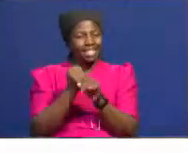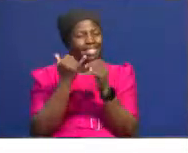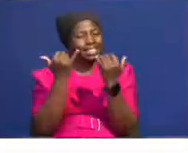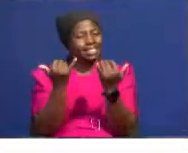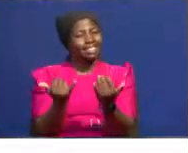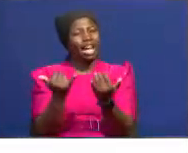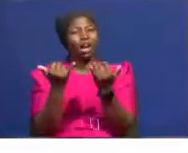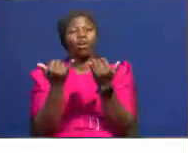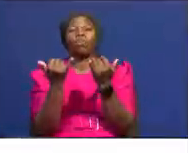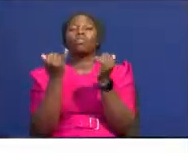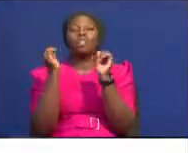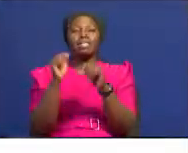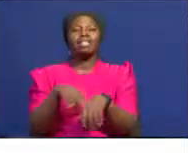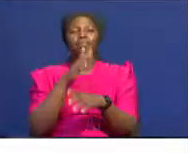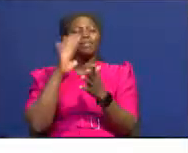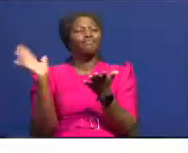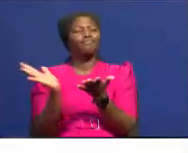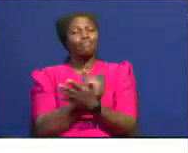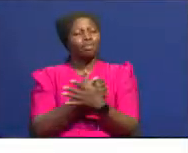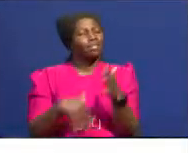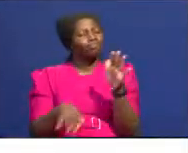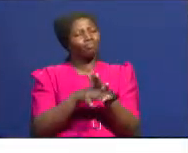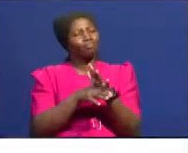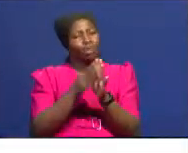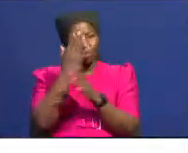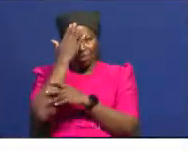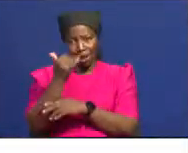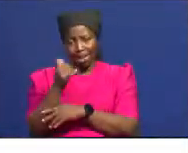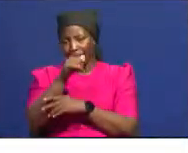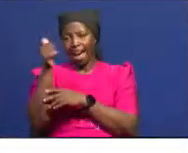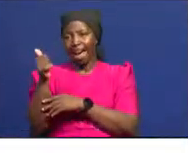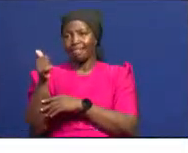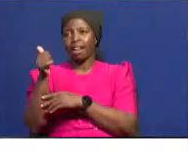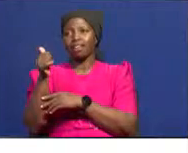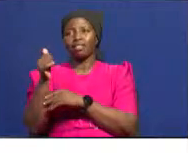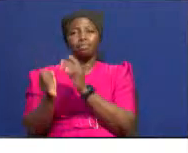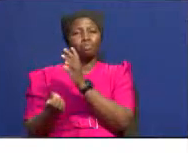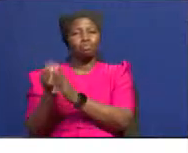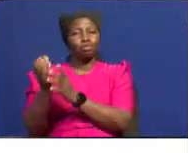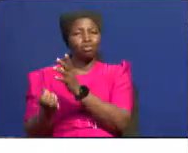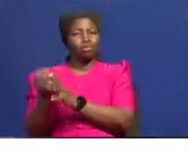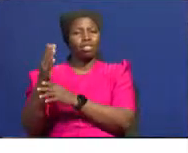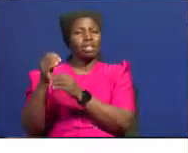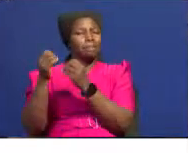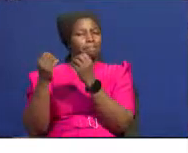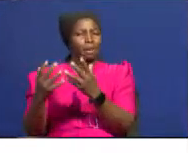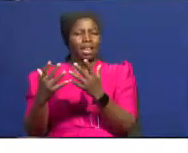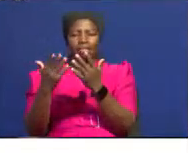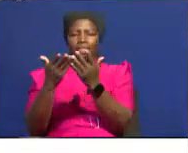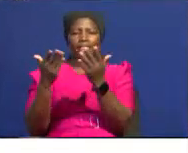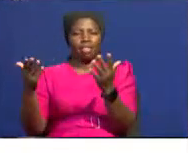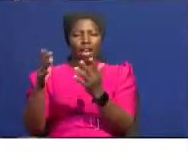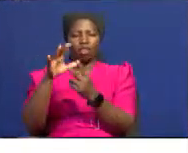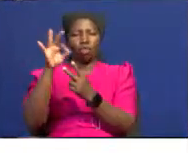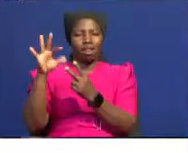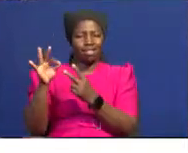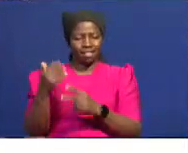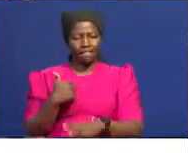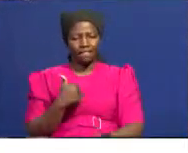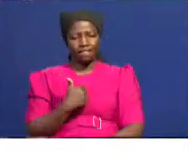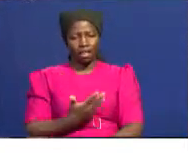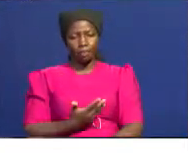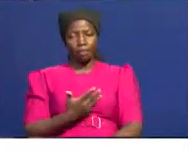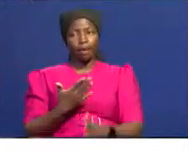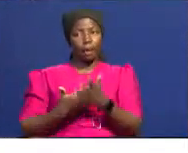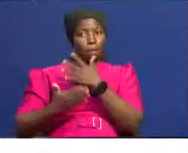mass-produced alternatives. Zamani tulileta wao watoto oneni wasichana wa bibi wa watoto